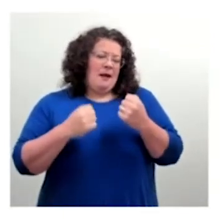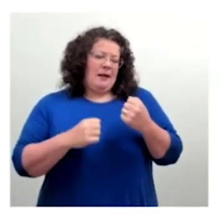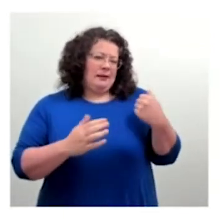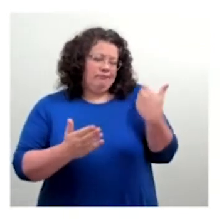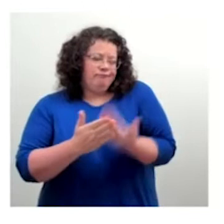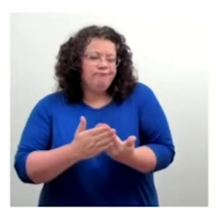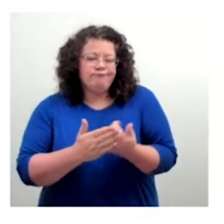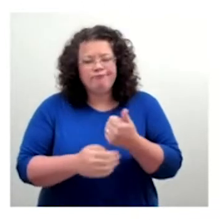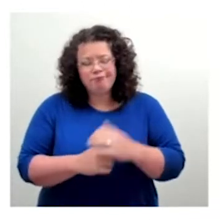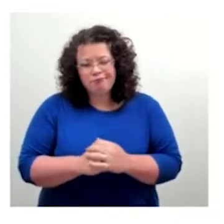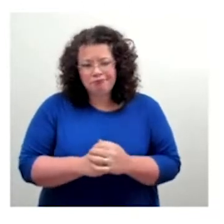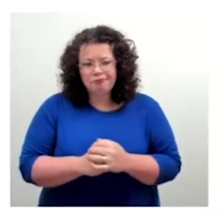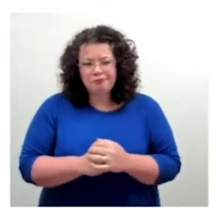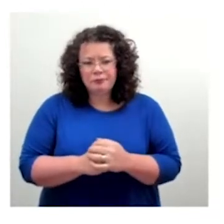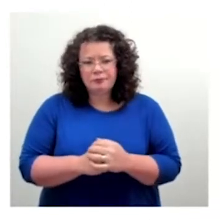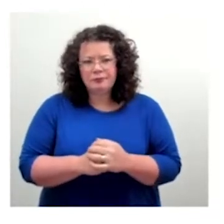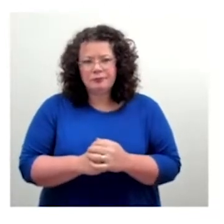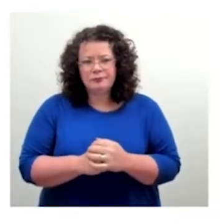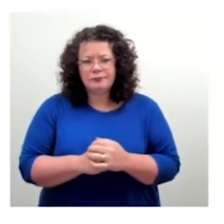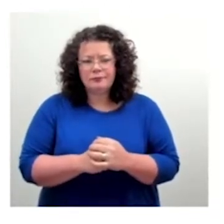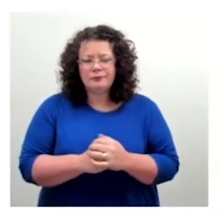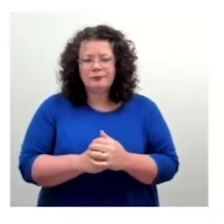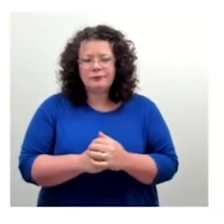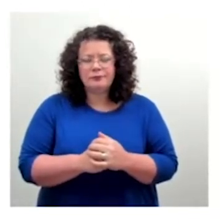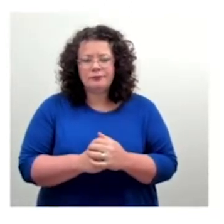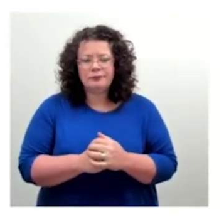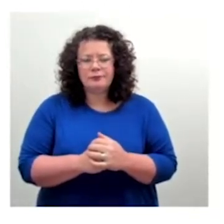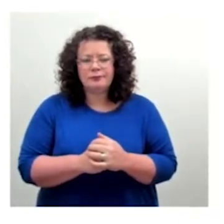really, it started to get interesting at this point when we started talking to Bruno and his team.